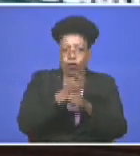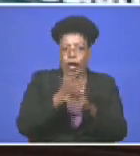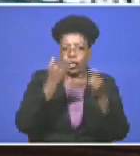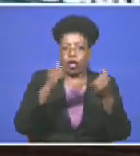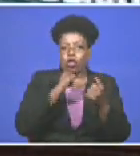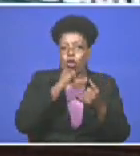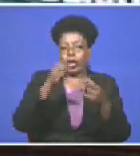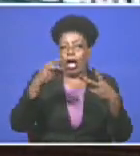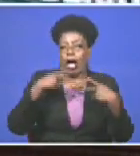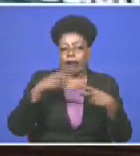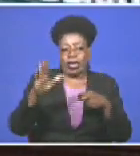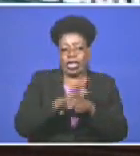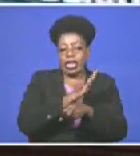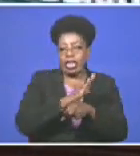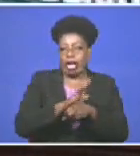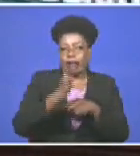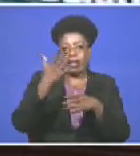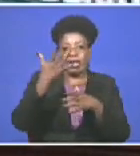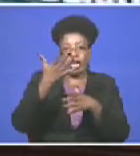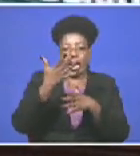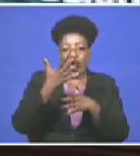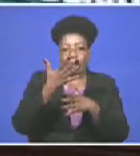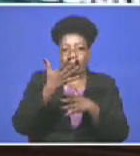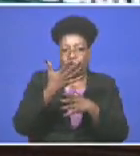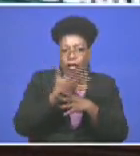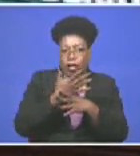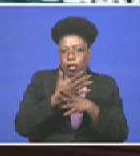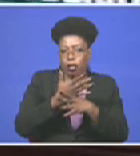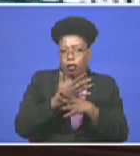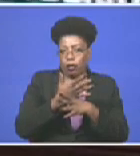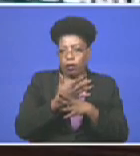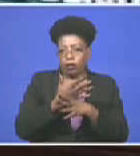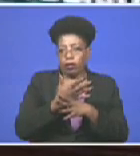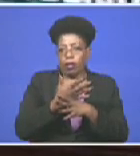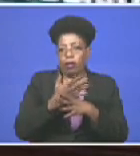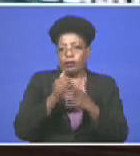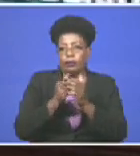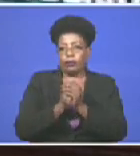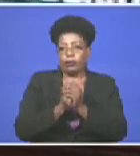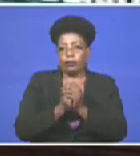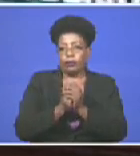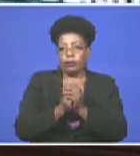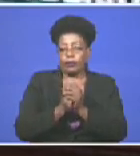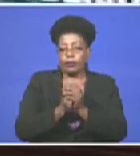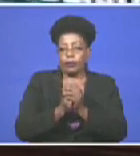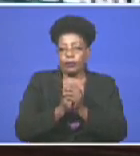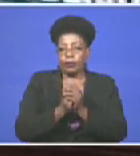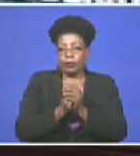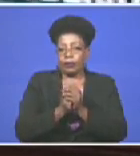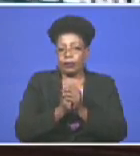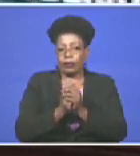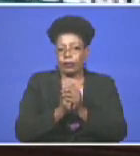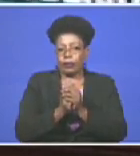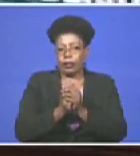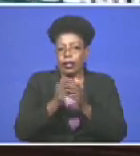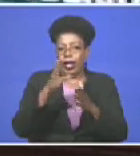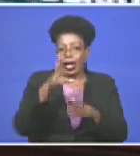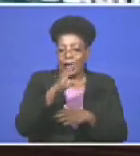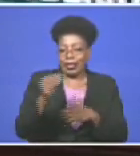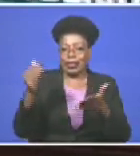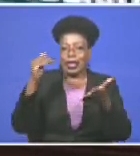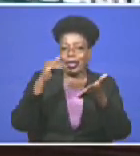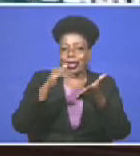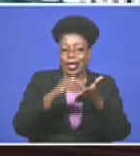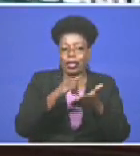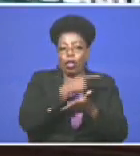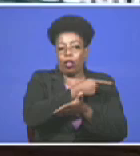enough psychologists, speech pathologists, audiologists, and the like. And again, those who